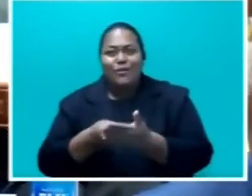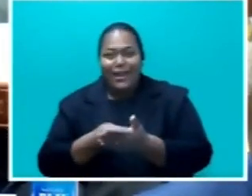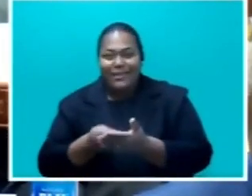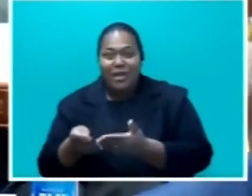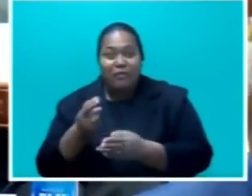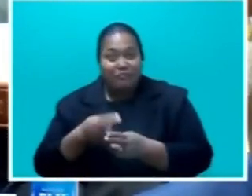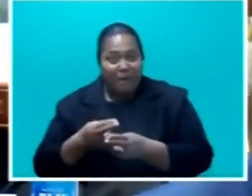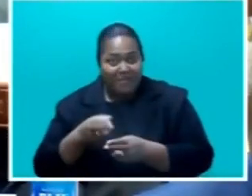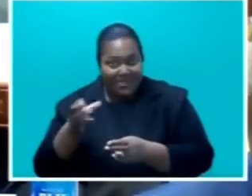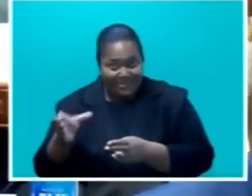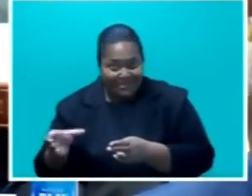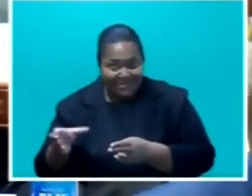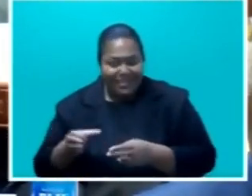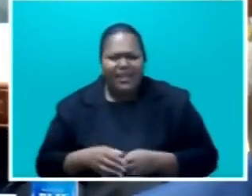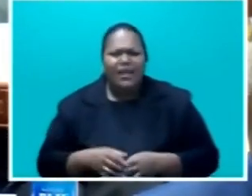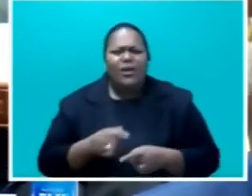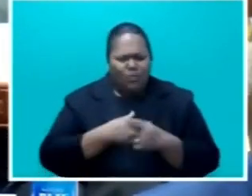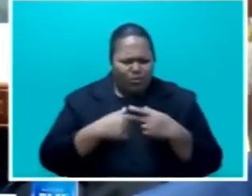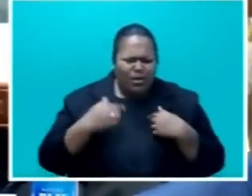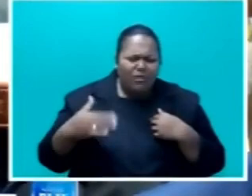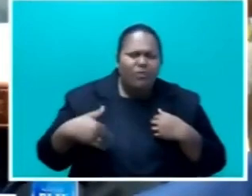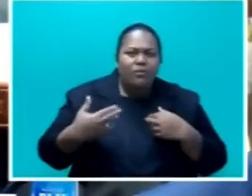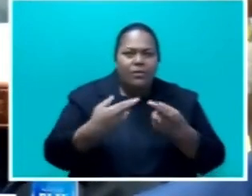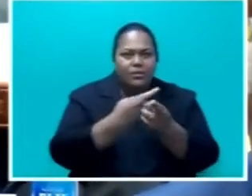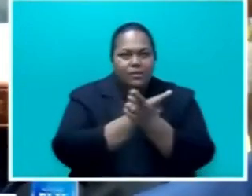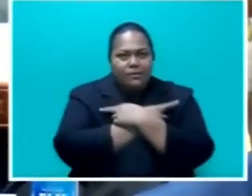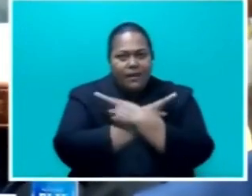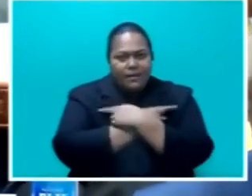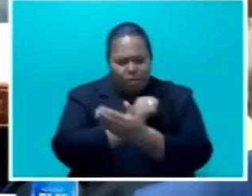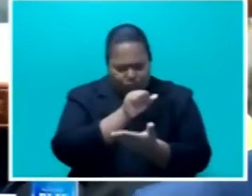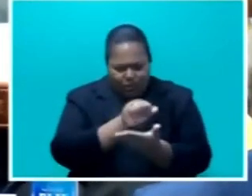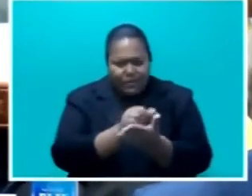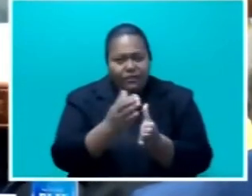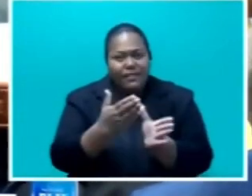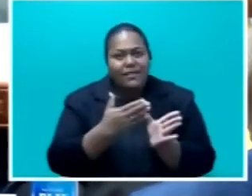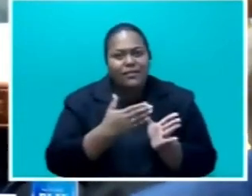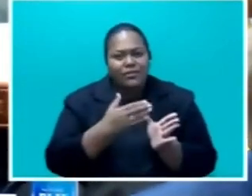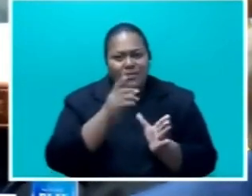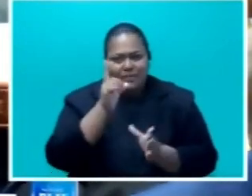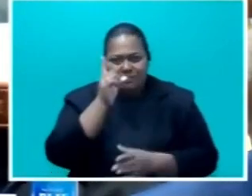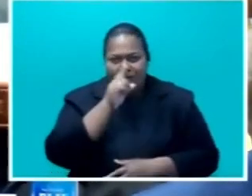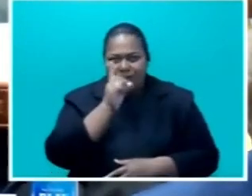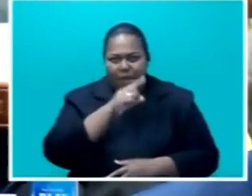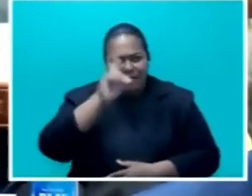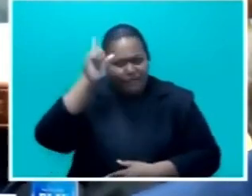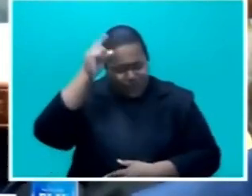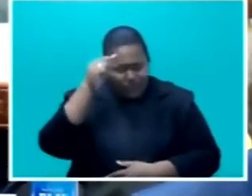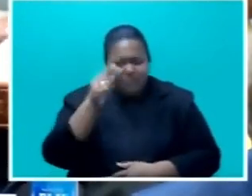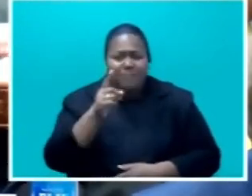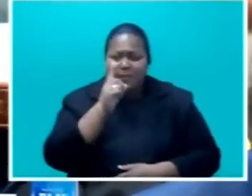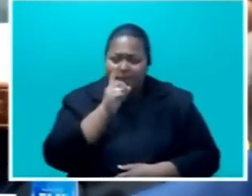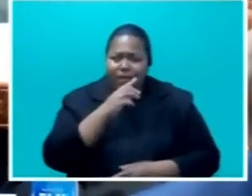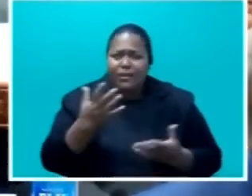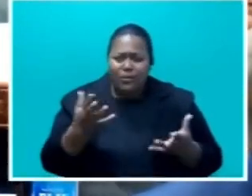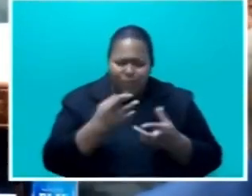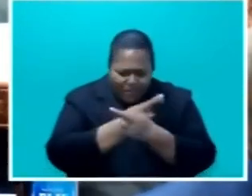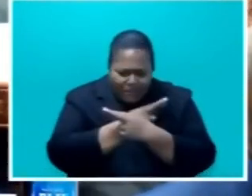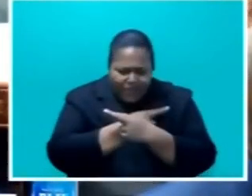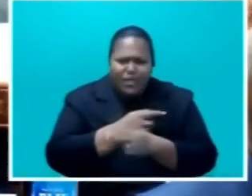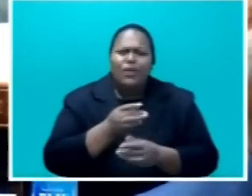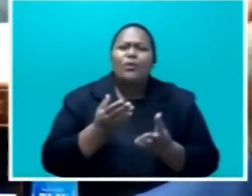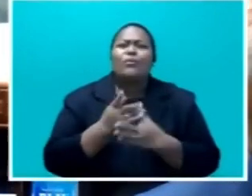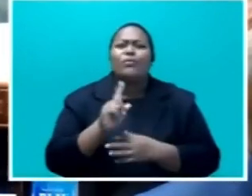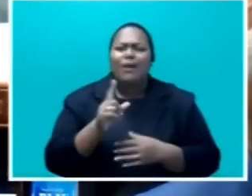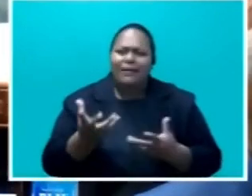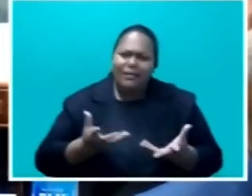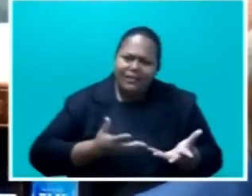We have always respected the rights of indigenous people to their land. And through dialogue and